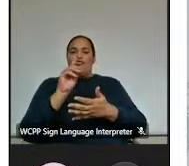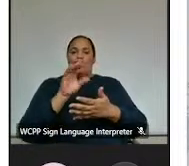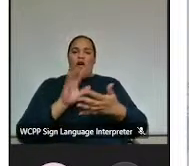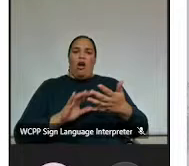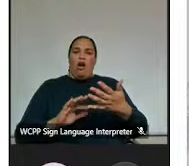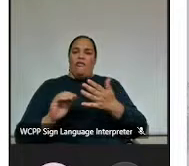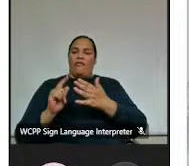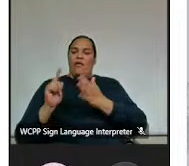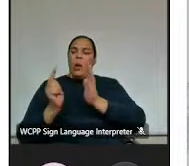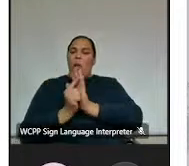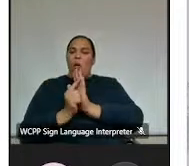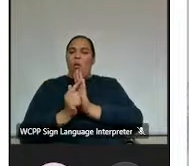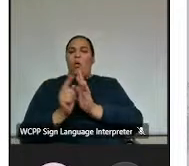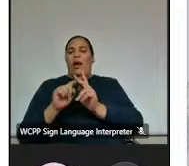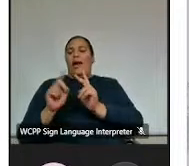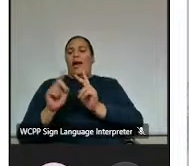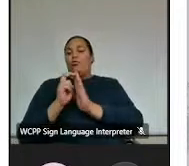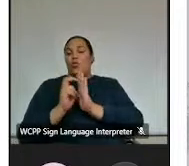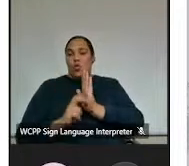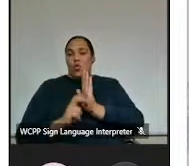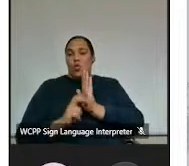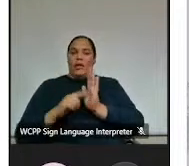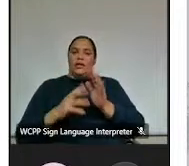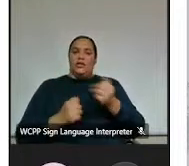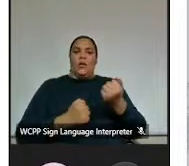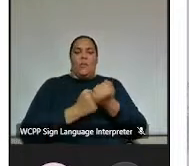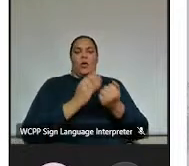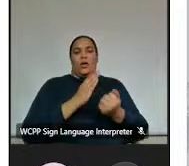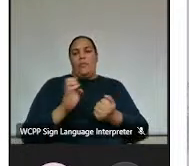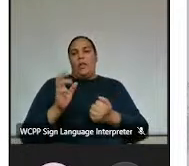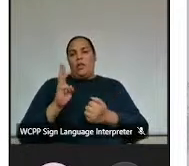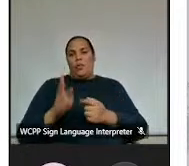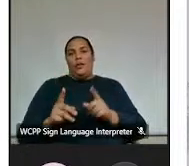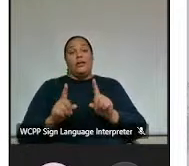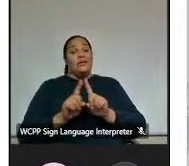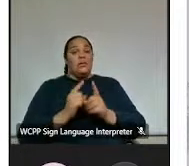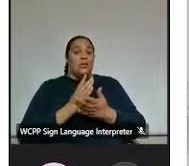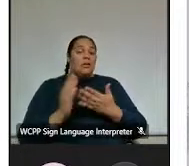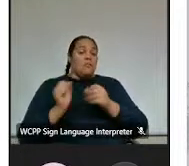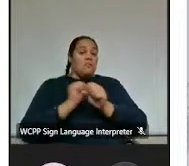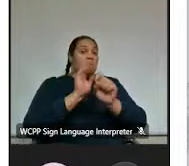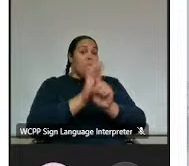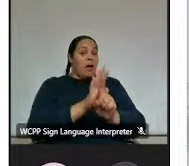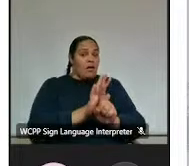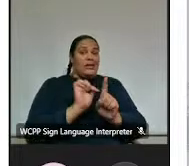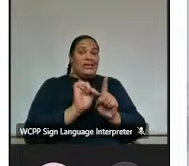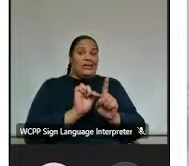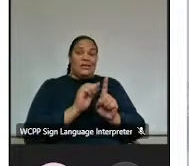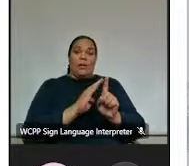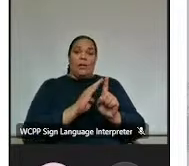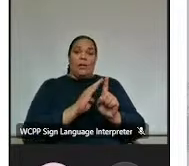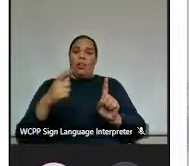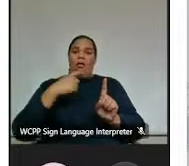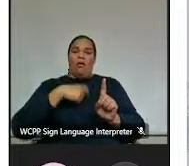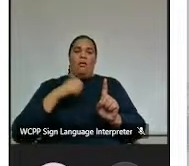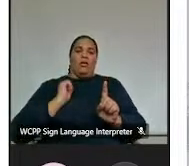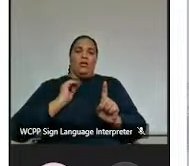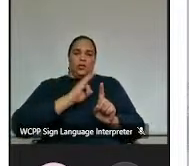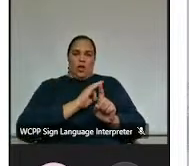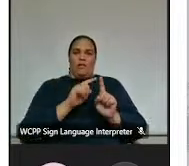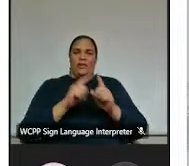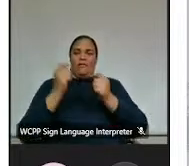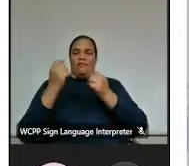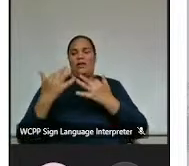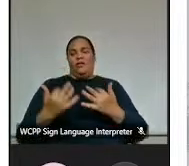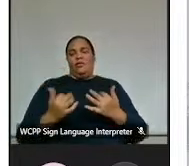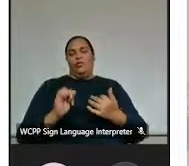bylaws and regulations that would support the bill, as well as some impacts of this bill on personnel and